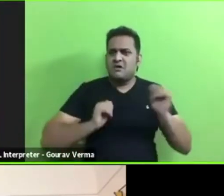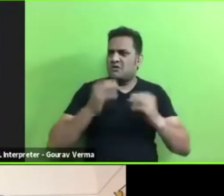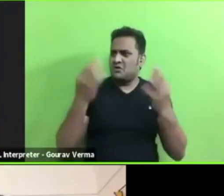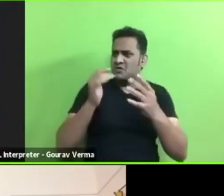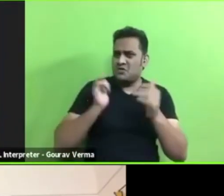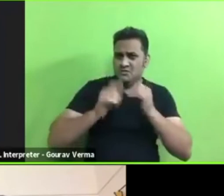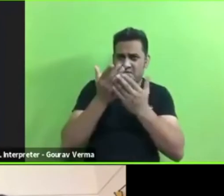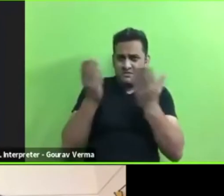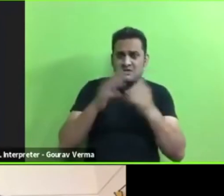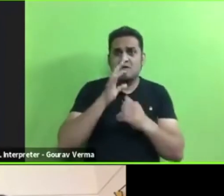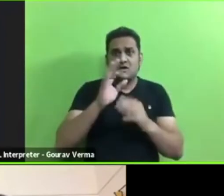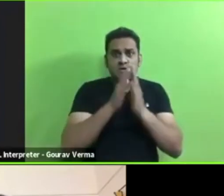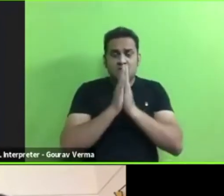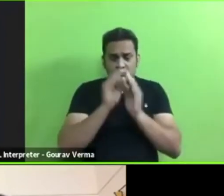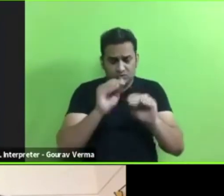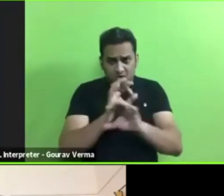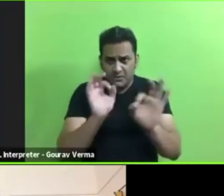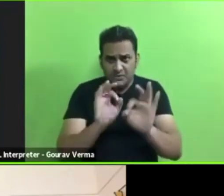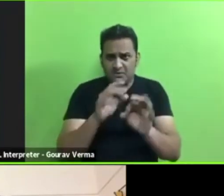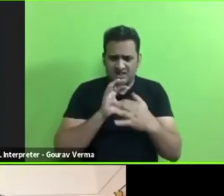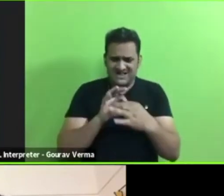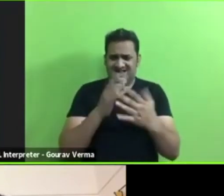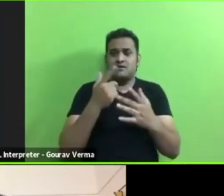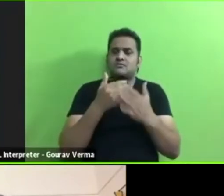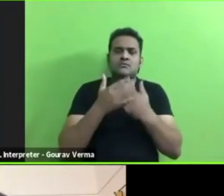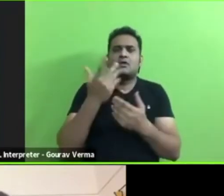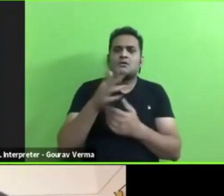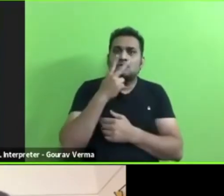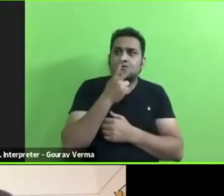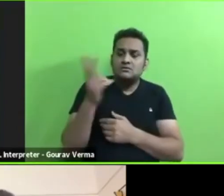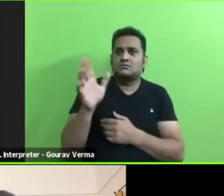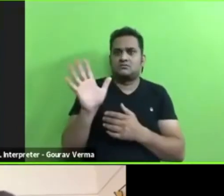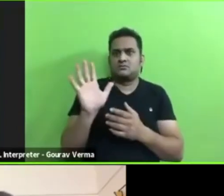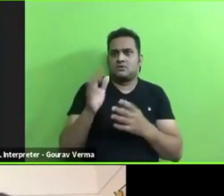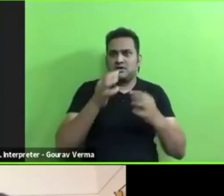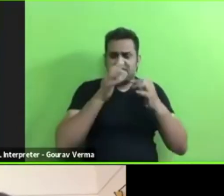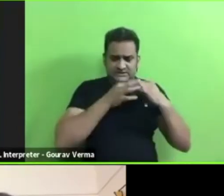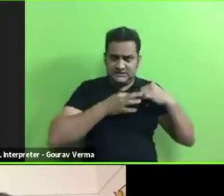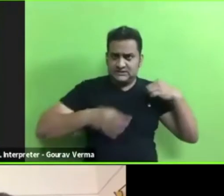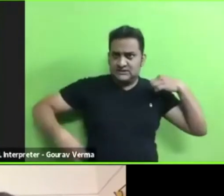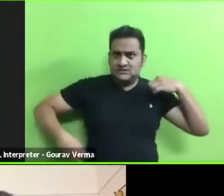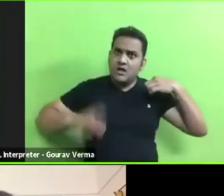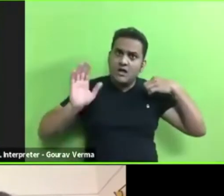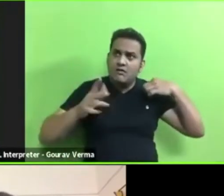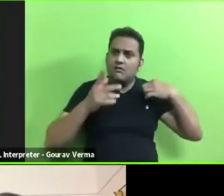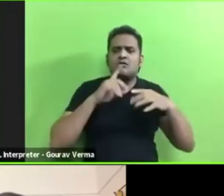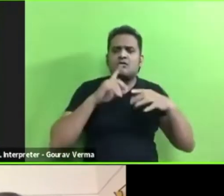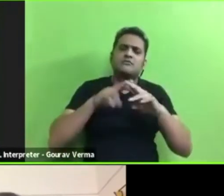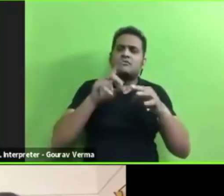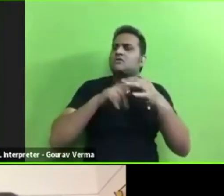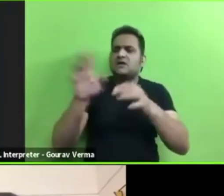not do actual pujas which are connected to it, still find ownership in wearing that thread. And you ask them why, they just say, this